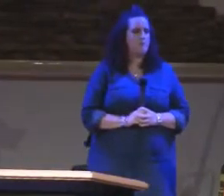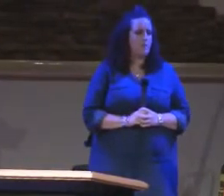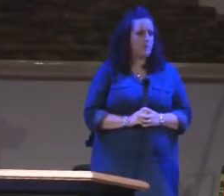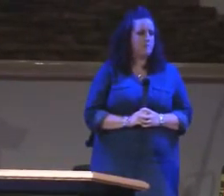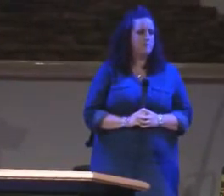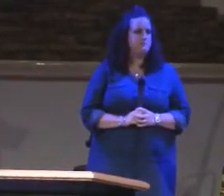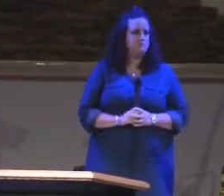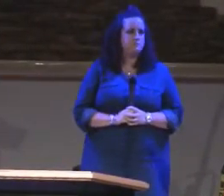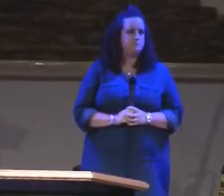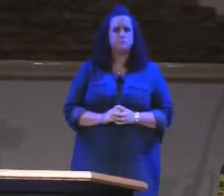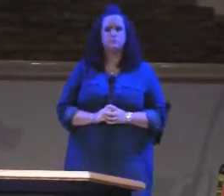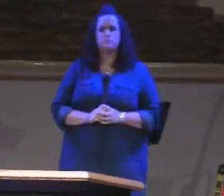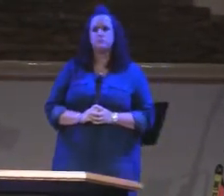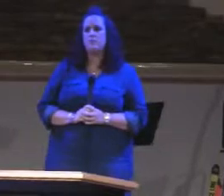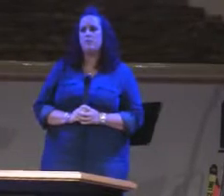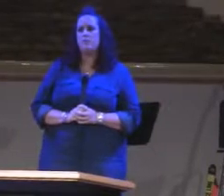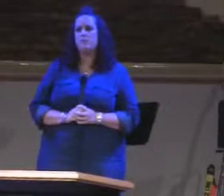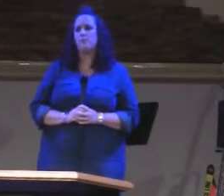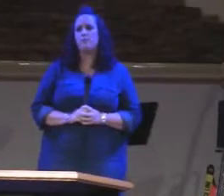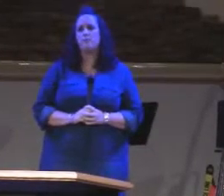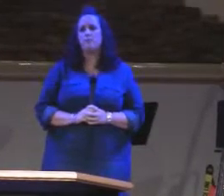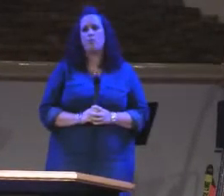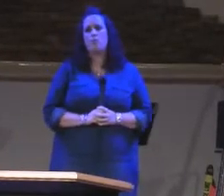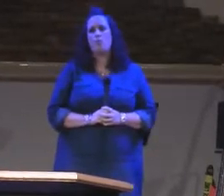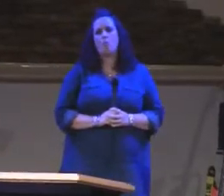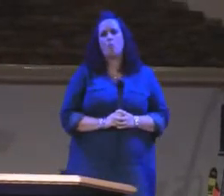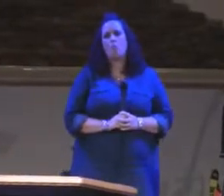Because if you don't come down here,